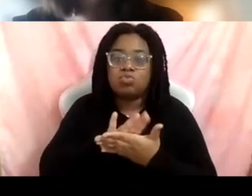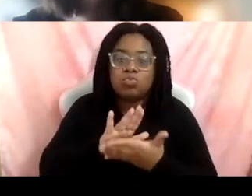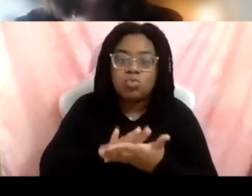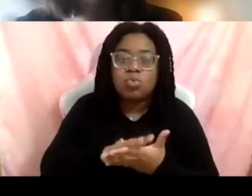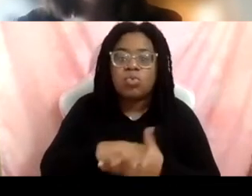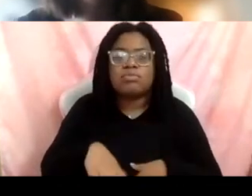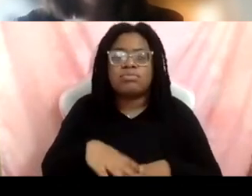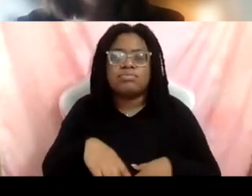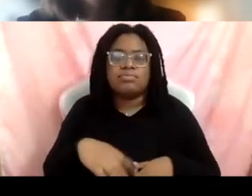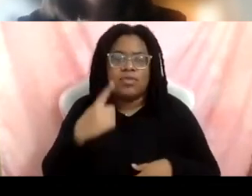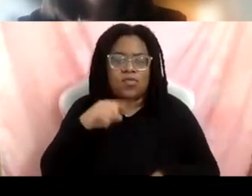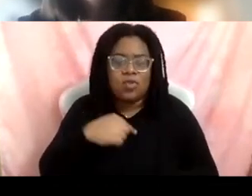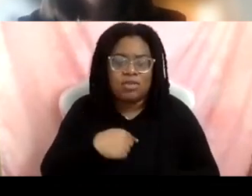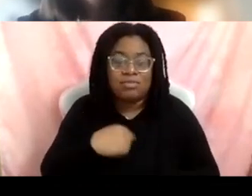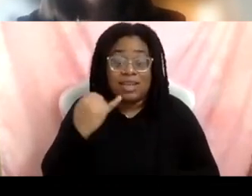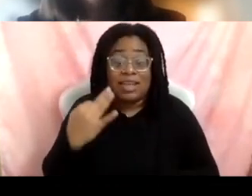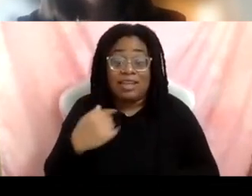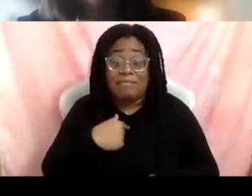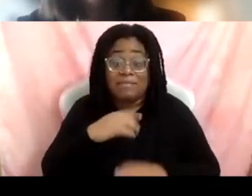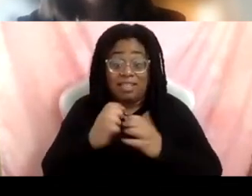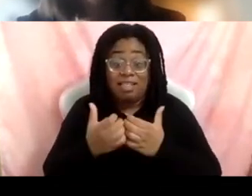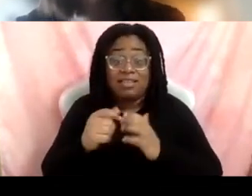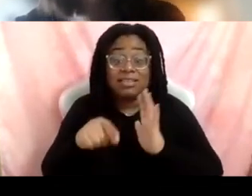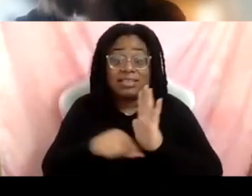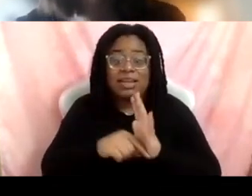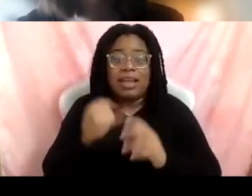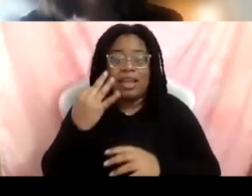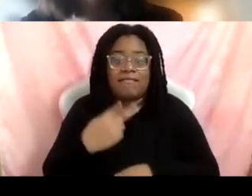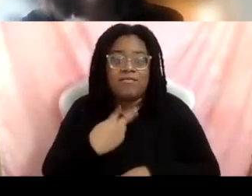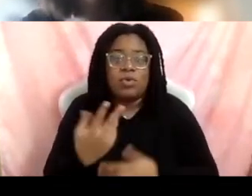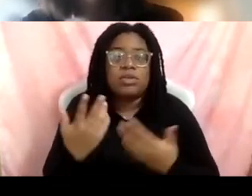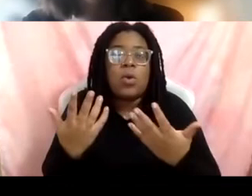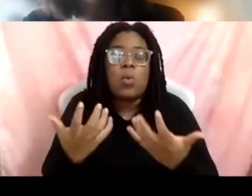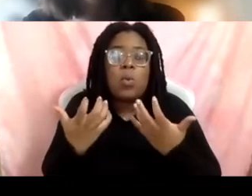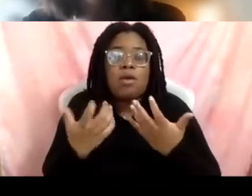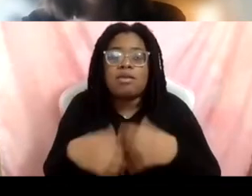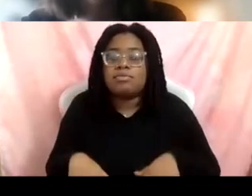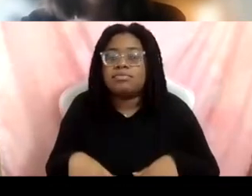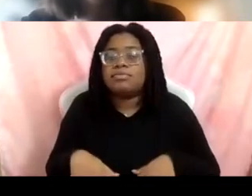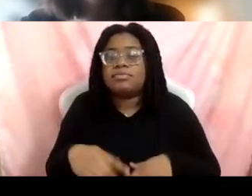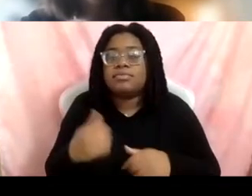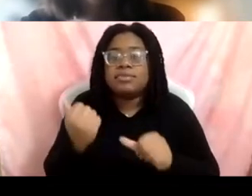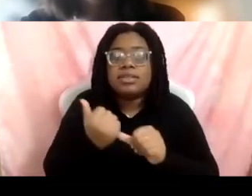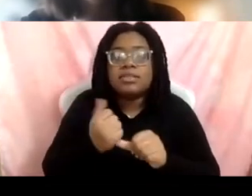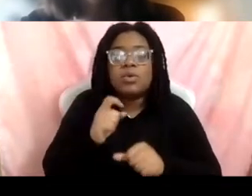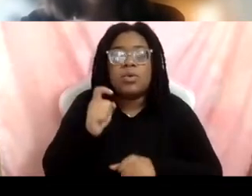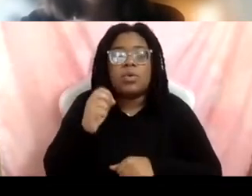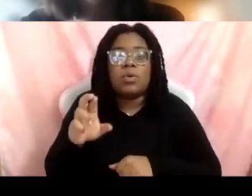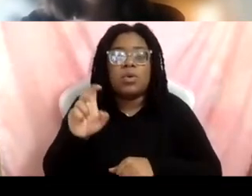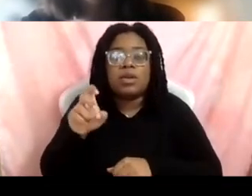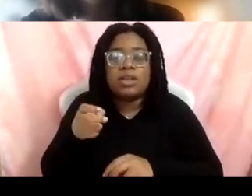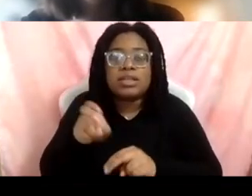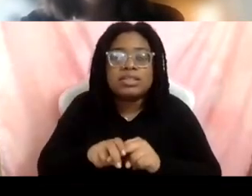all the class assignments, unless I voiced that I wanted assistance, or like I need to take a seat, or like they're loading